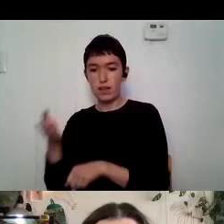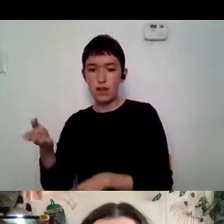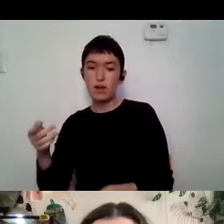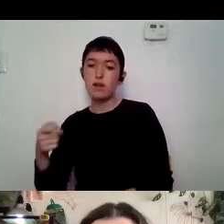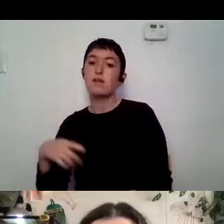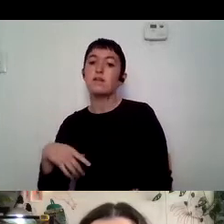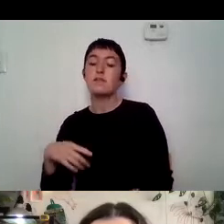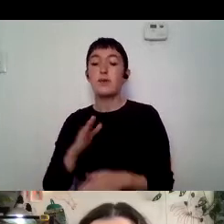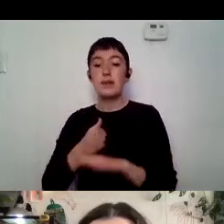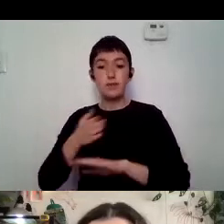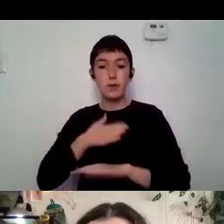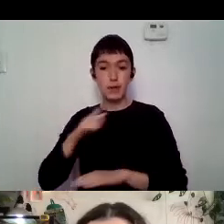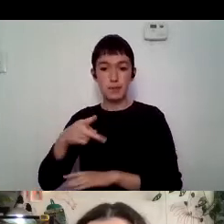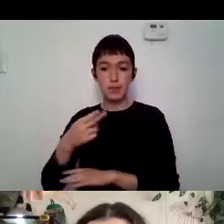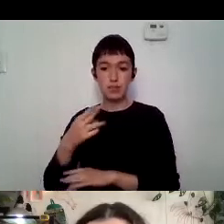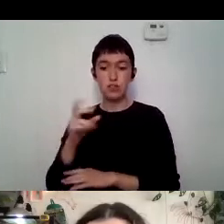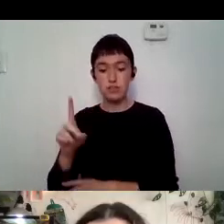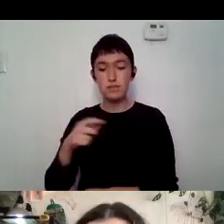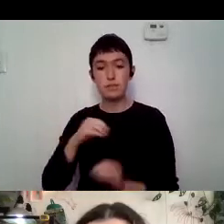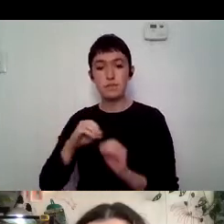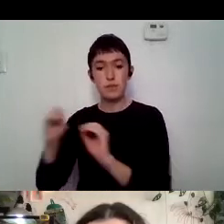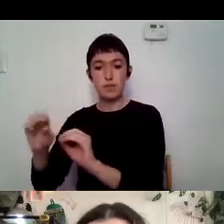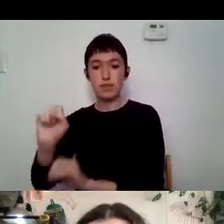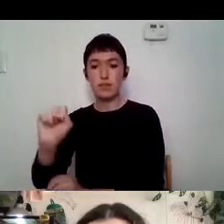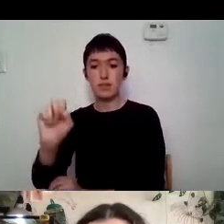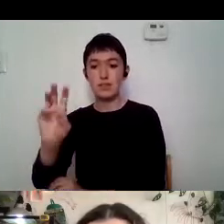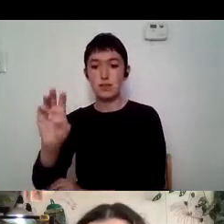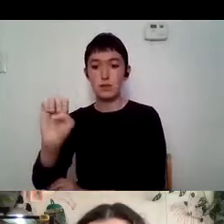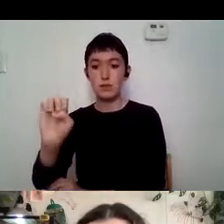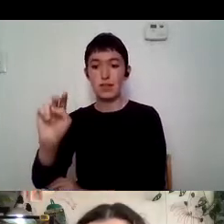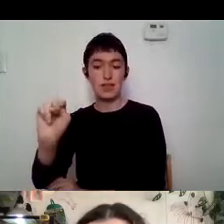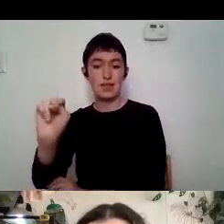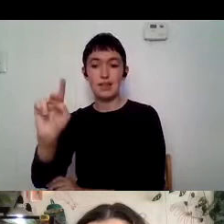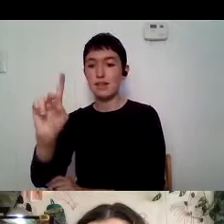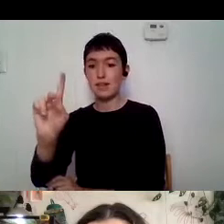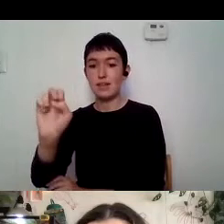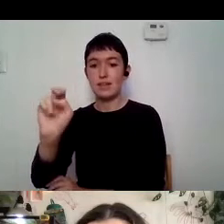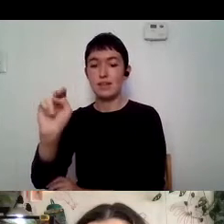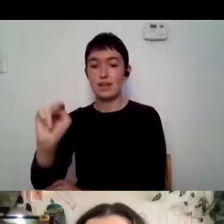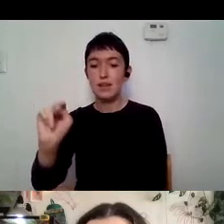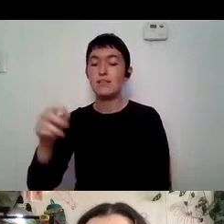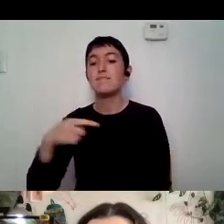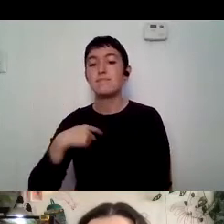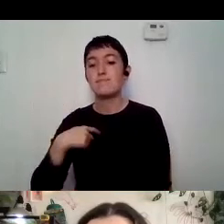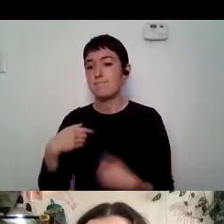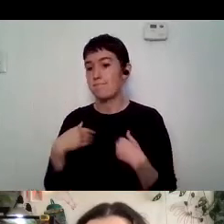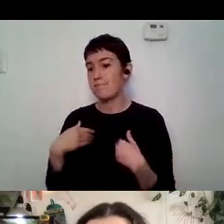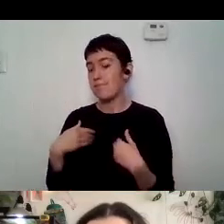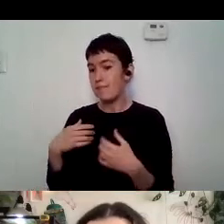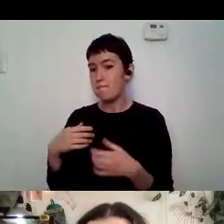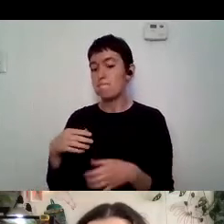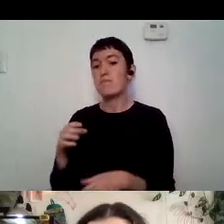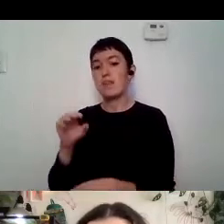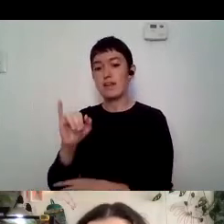traveled, I moved to Sweden, where I lived for a few years. And here I did an industrial postdoc at AstraZeneca. And it's actually where I